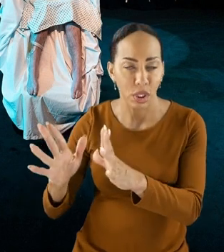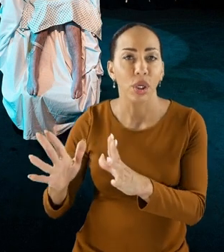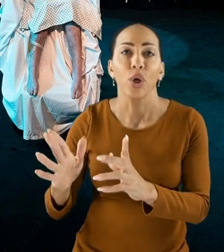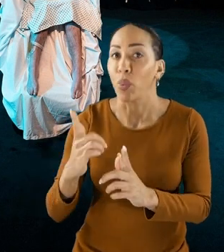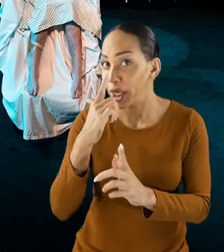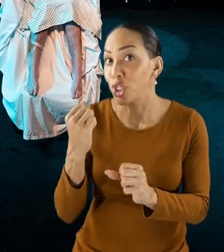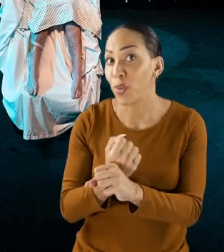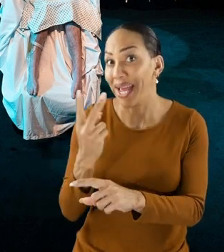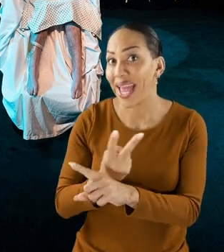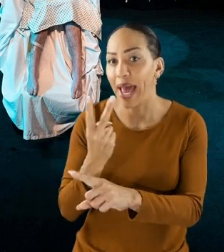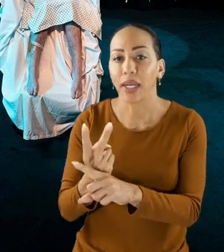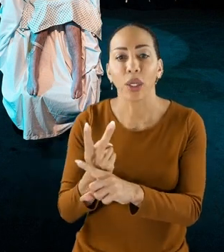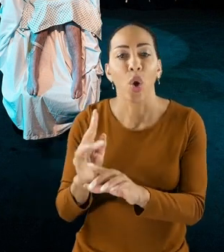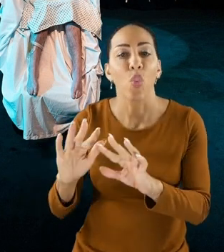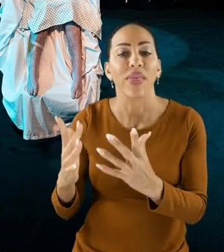monologues.